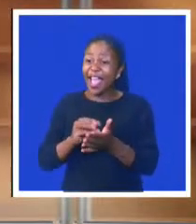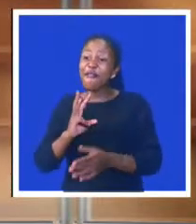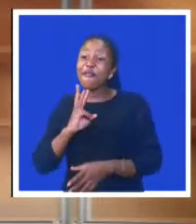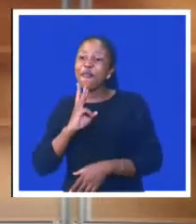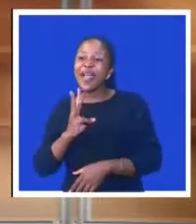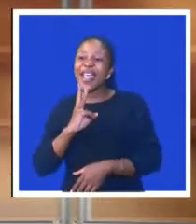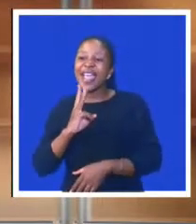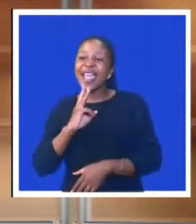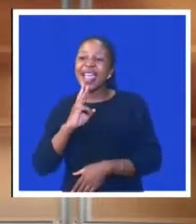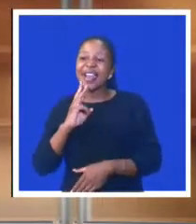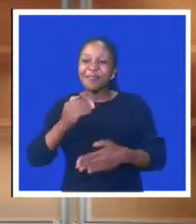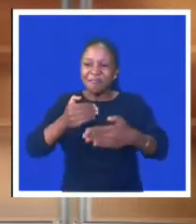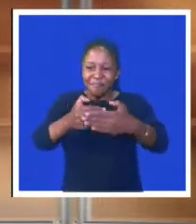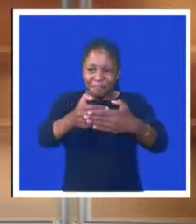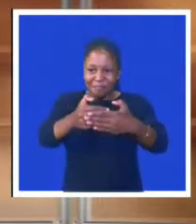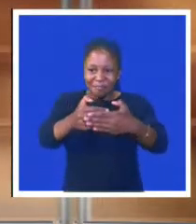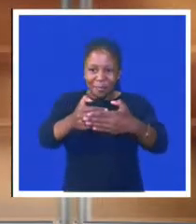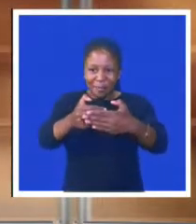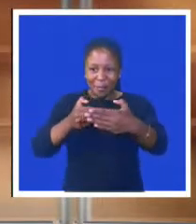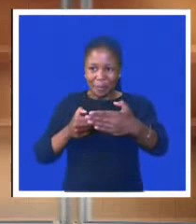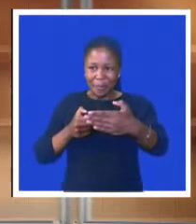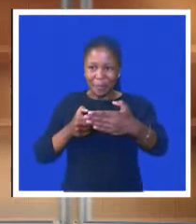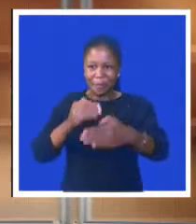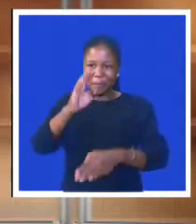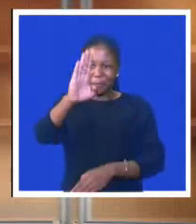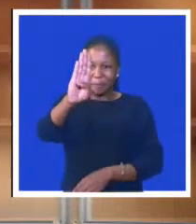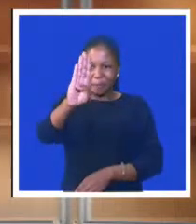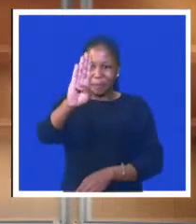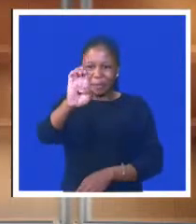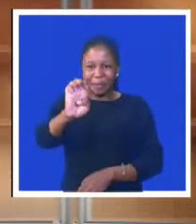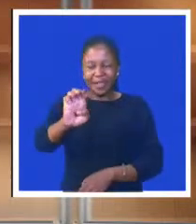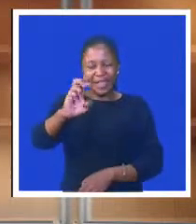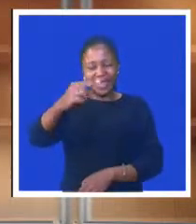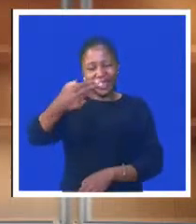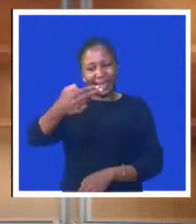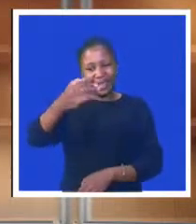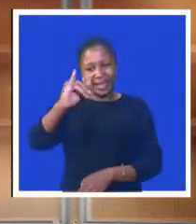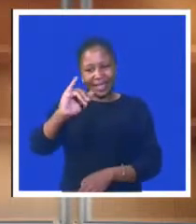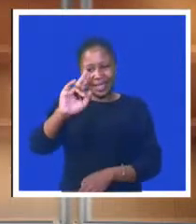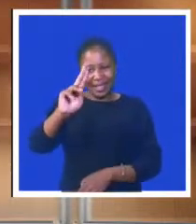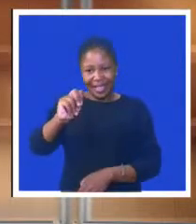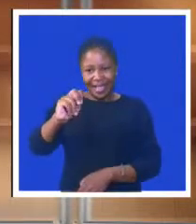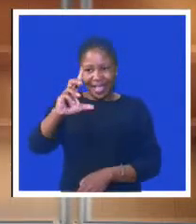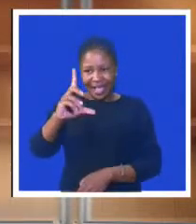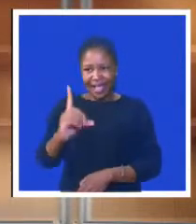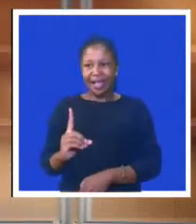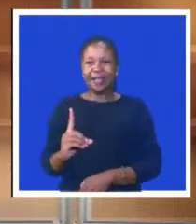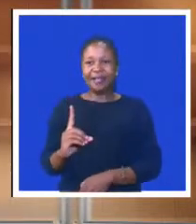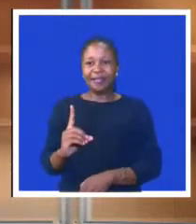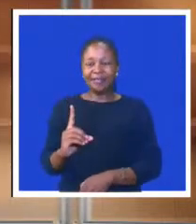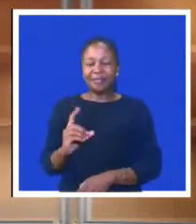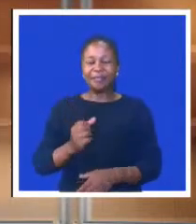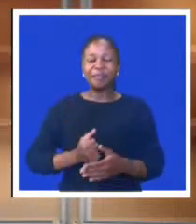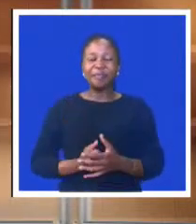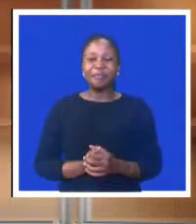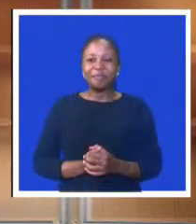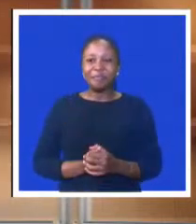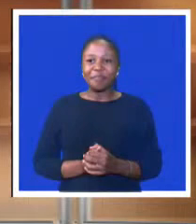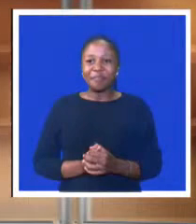dear learner. Let us move on and try to look into the definition of the